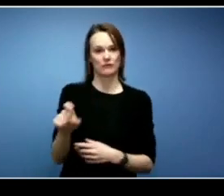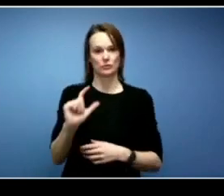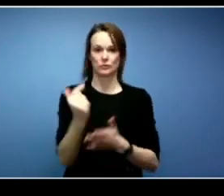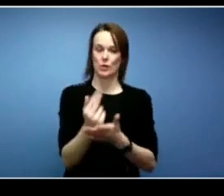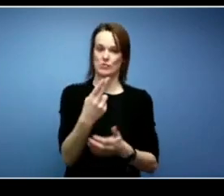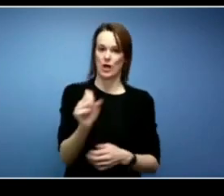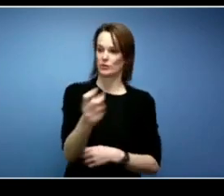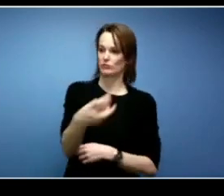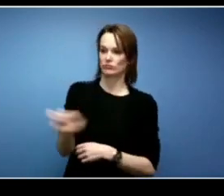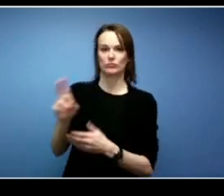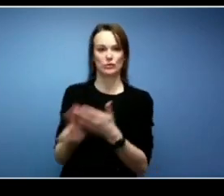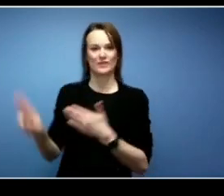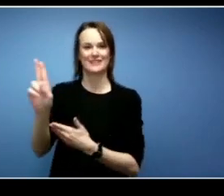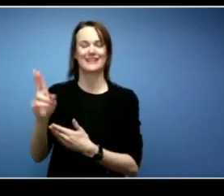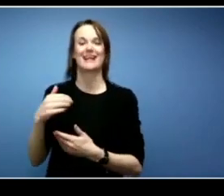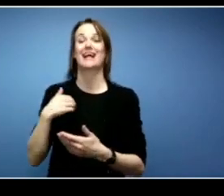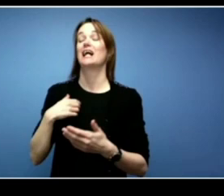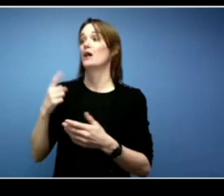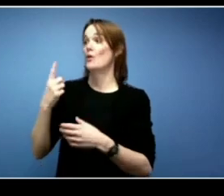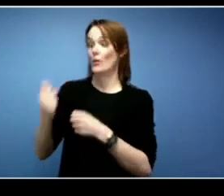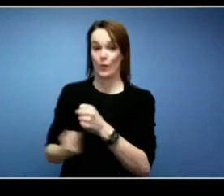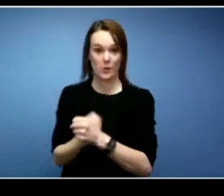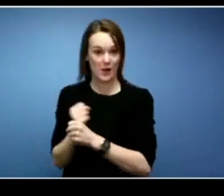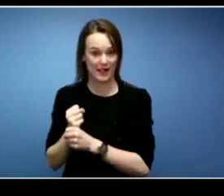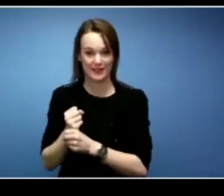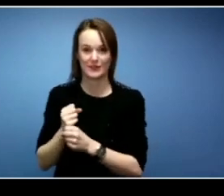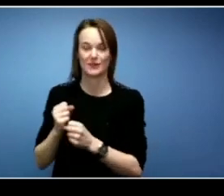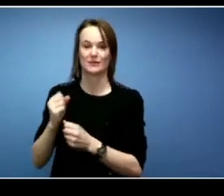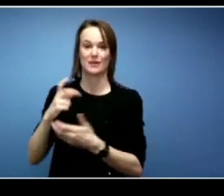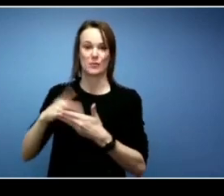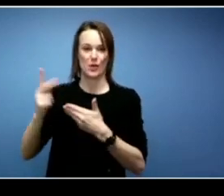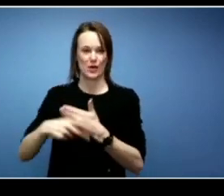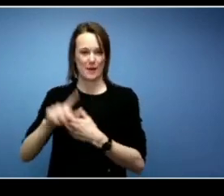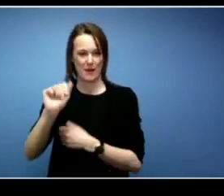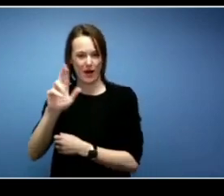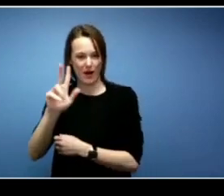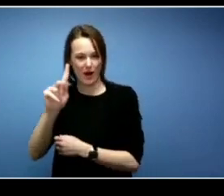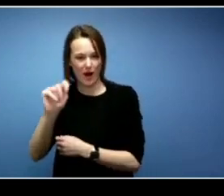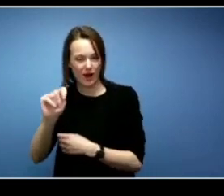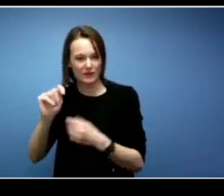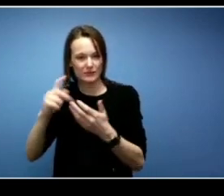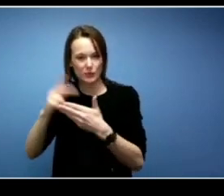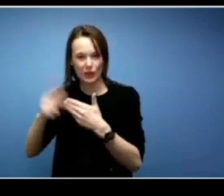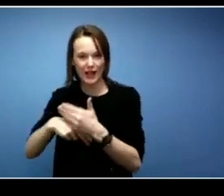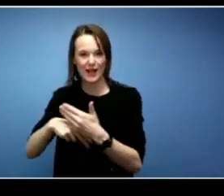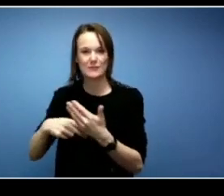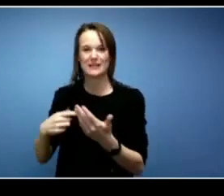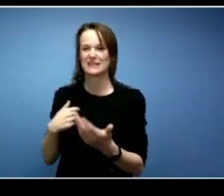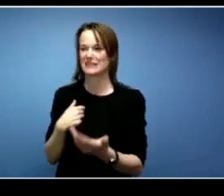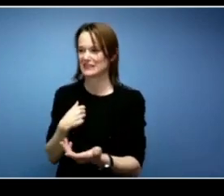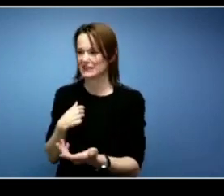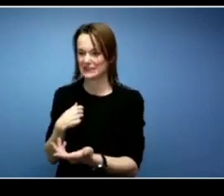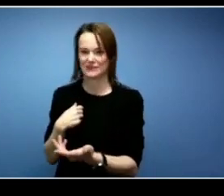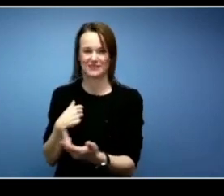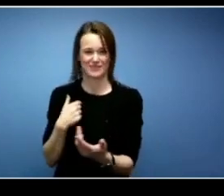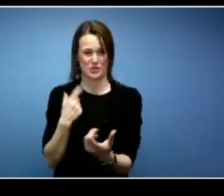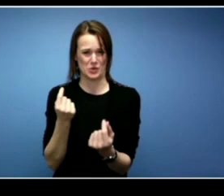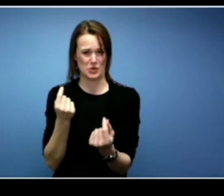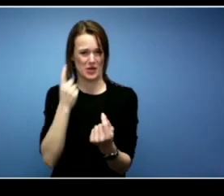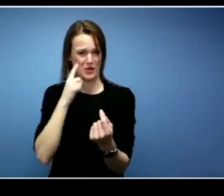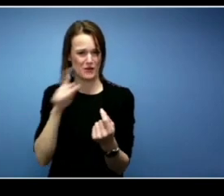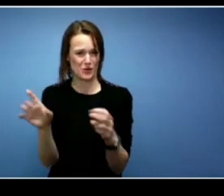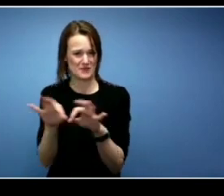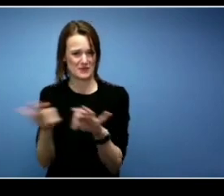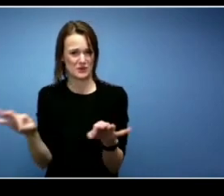arts program, didn't know what I was going to do with an arts degree. My aunt, who works at the